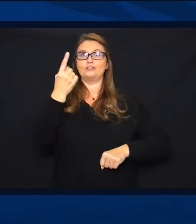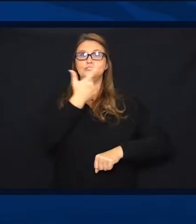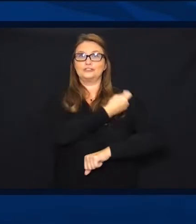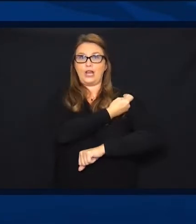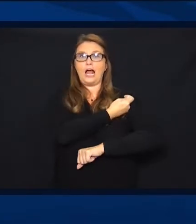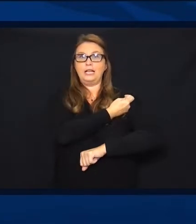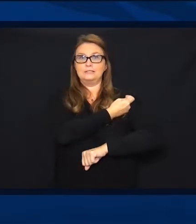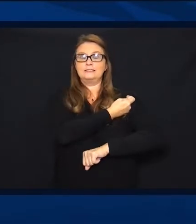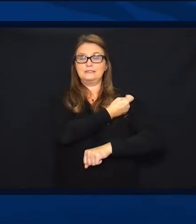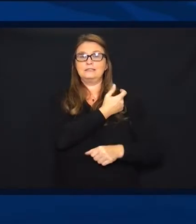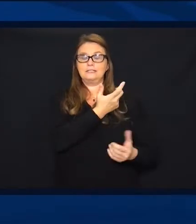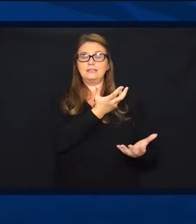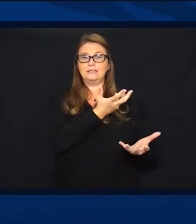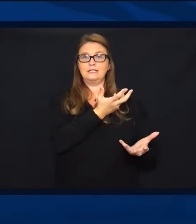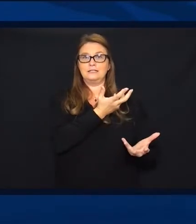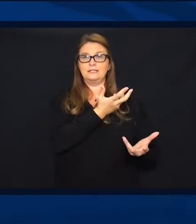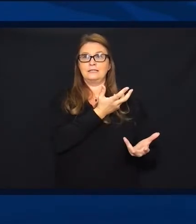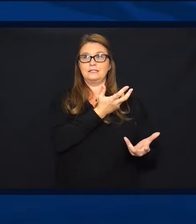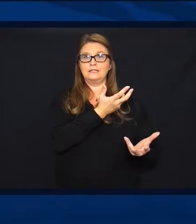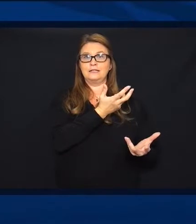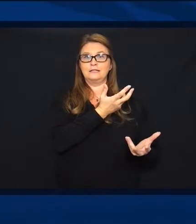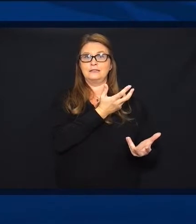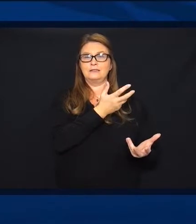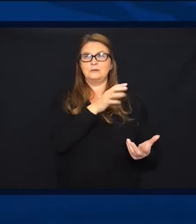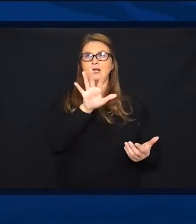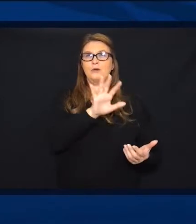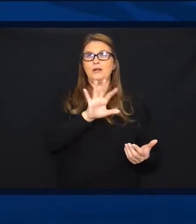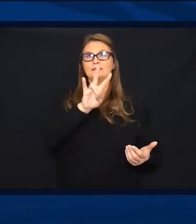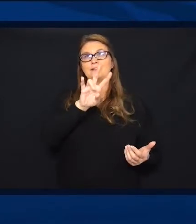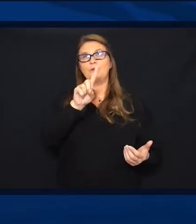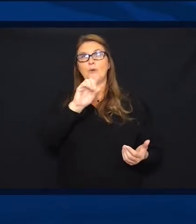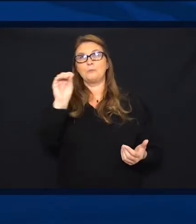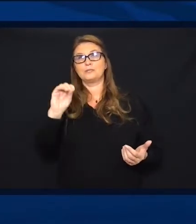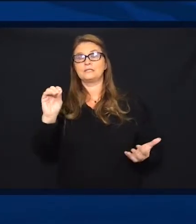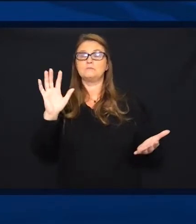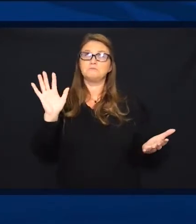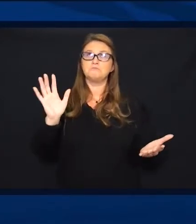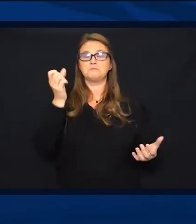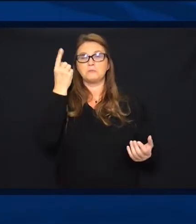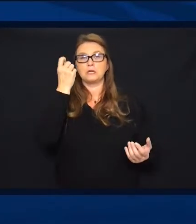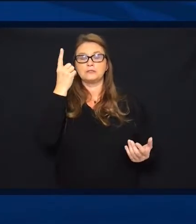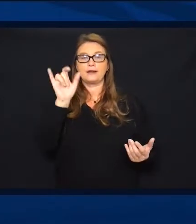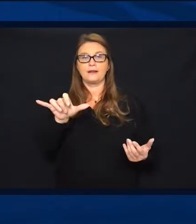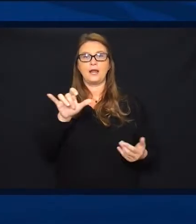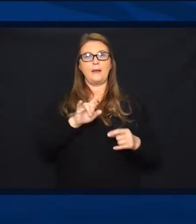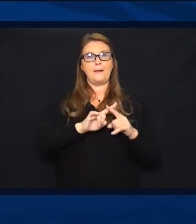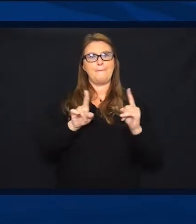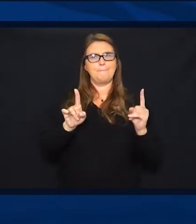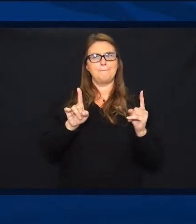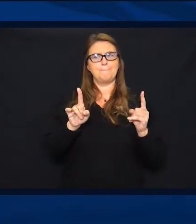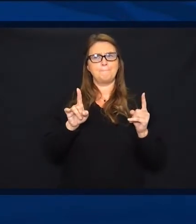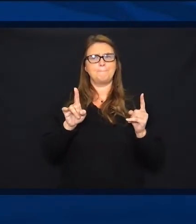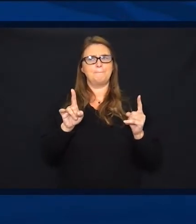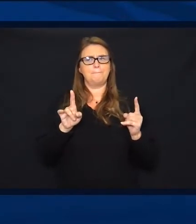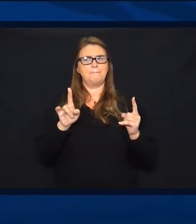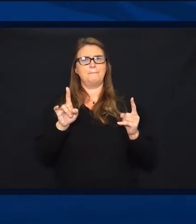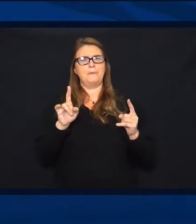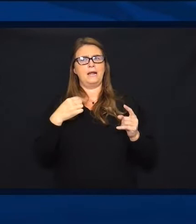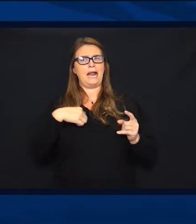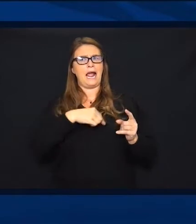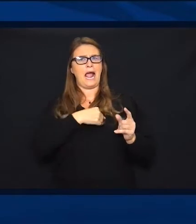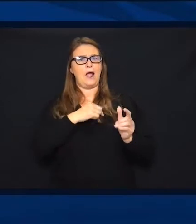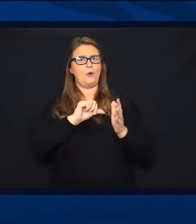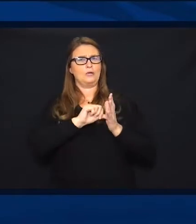governor mentioned about 70-some%, maybe 71%. But from a layman's standpoint, shouldn't the emphasis be,